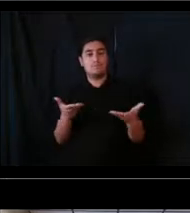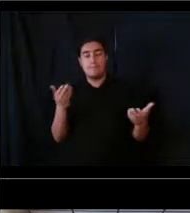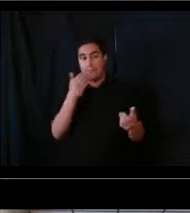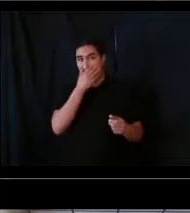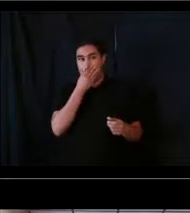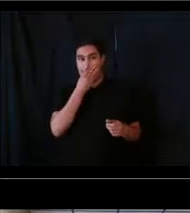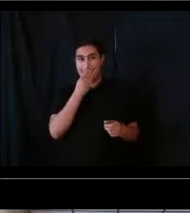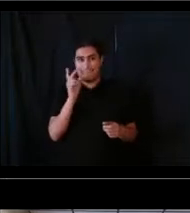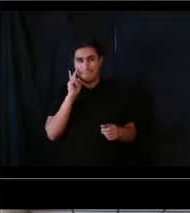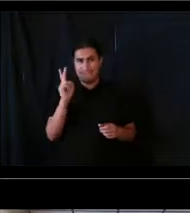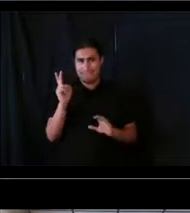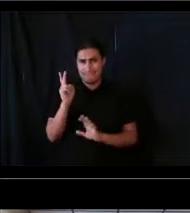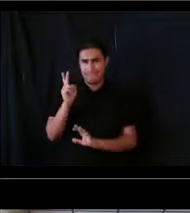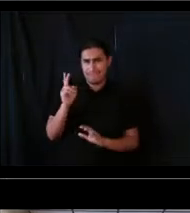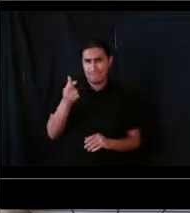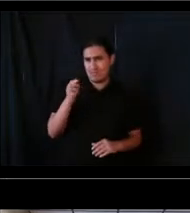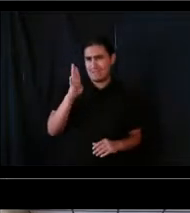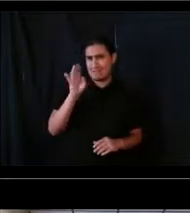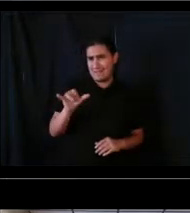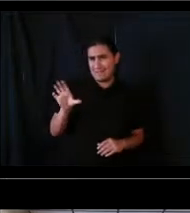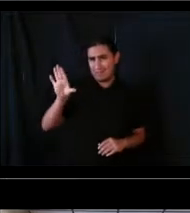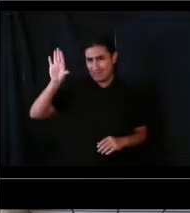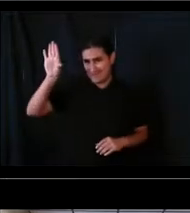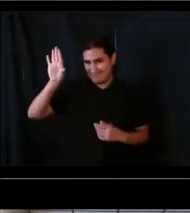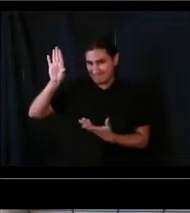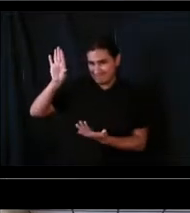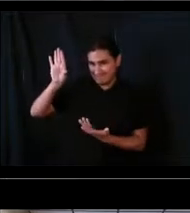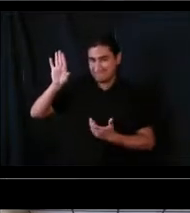i think i saw director grisby raise his hand